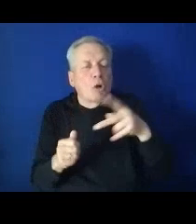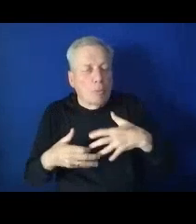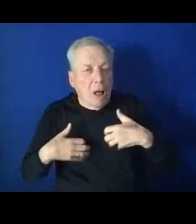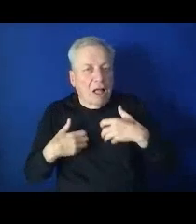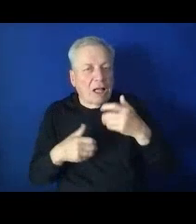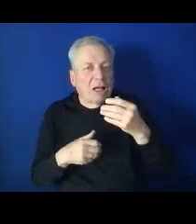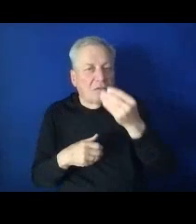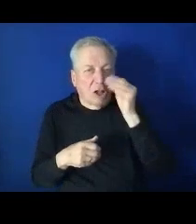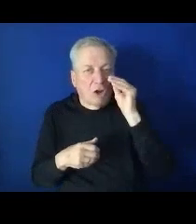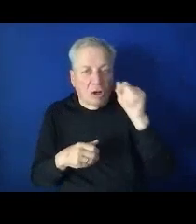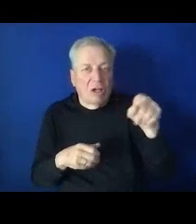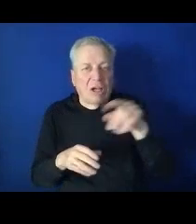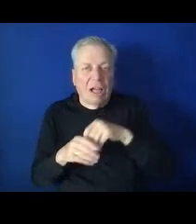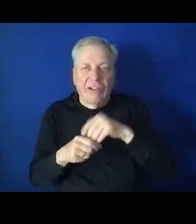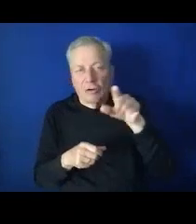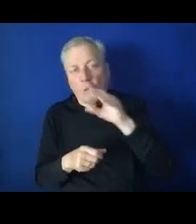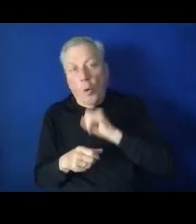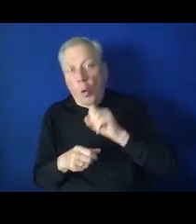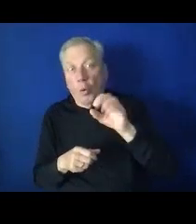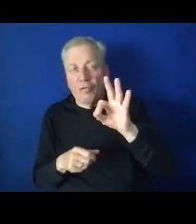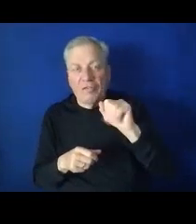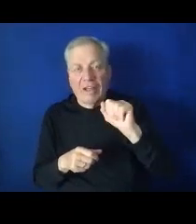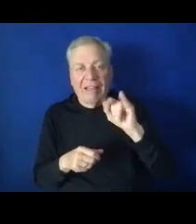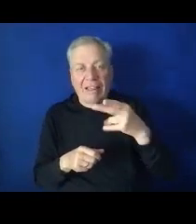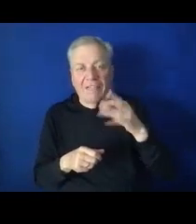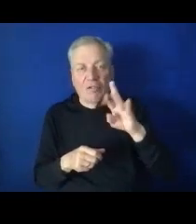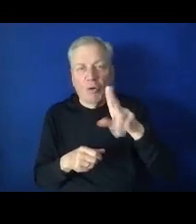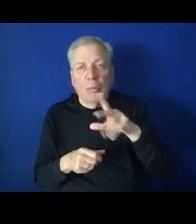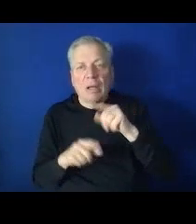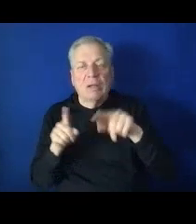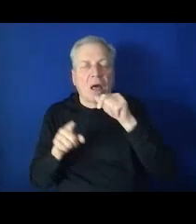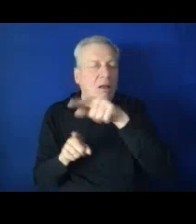at Old Faithful, not at Mammoth.